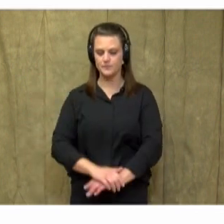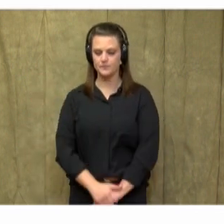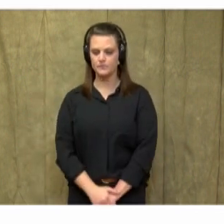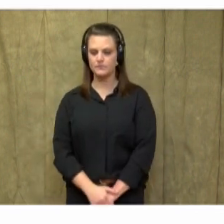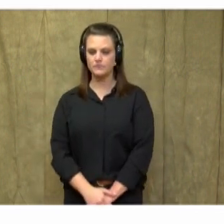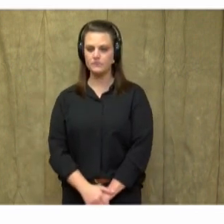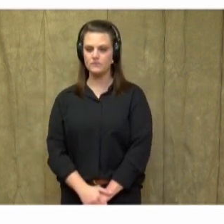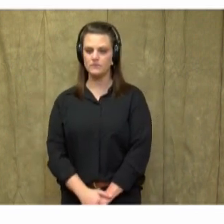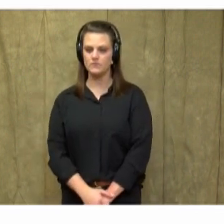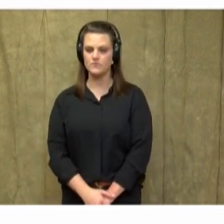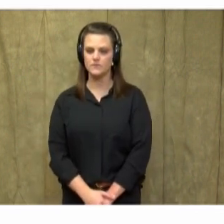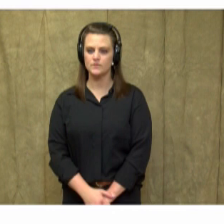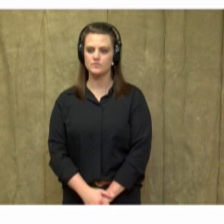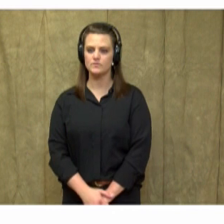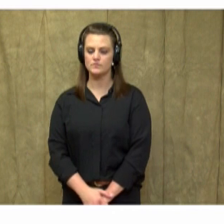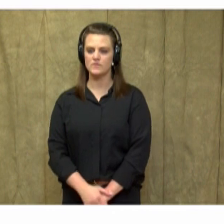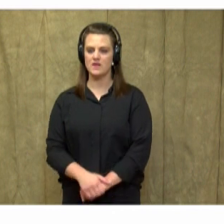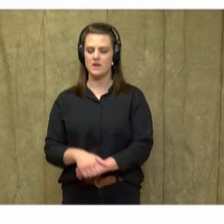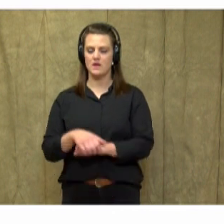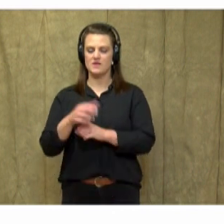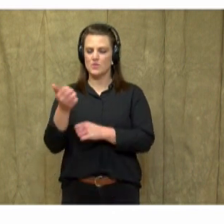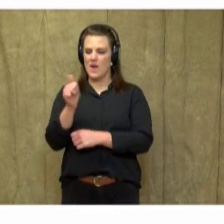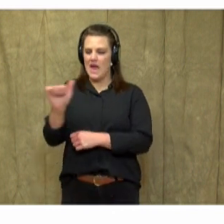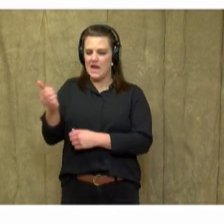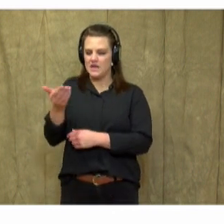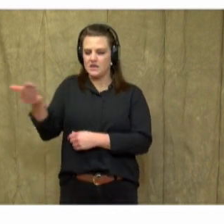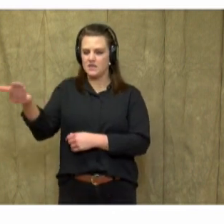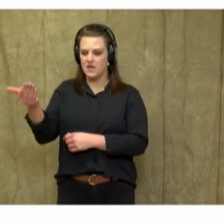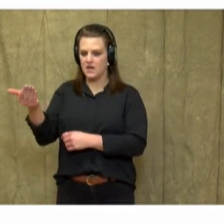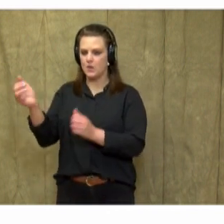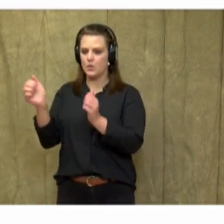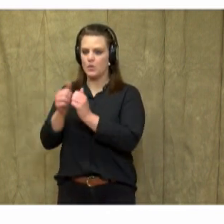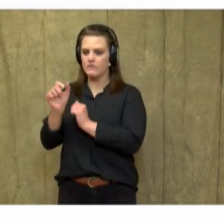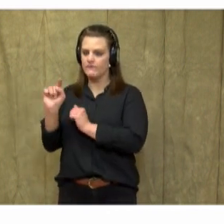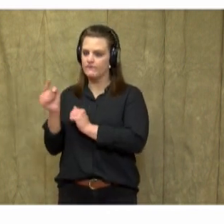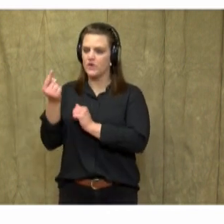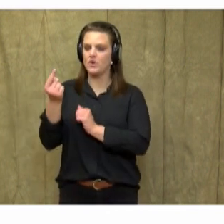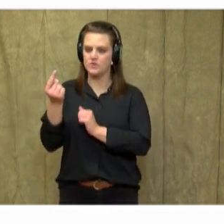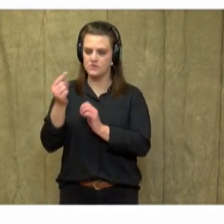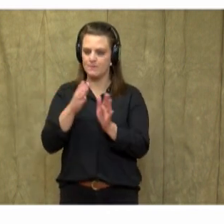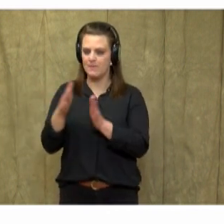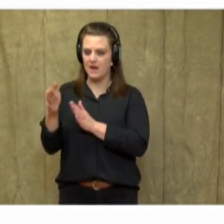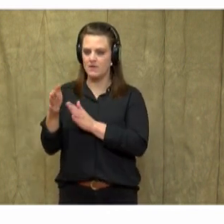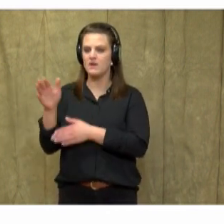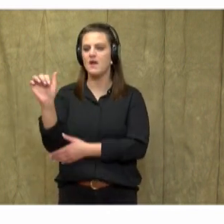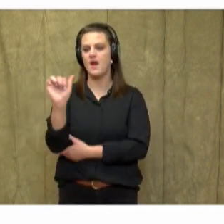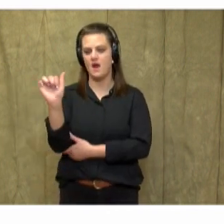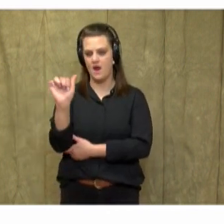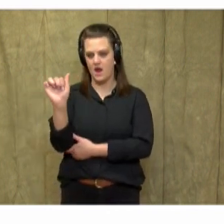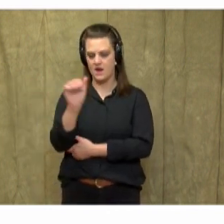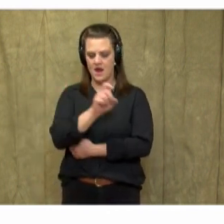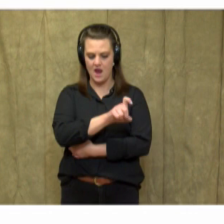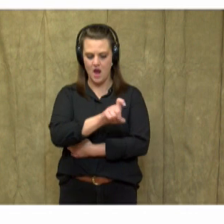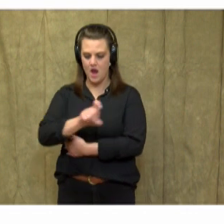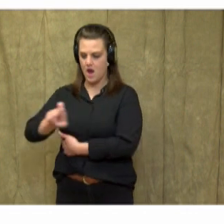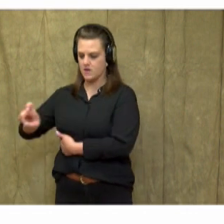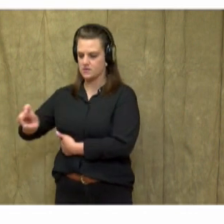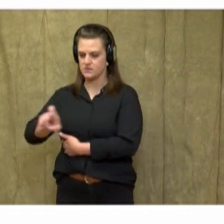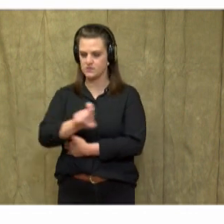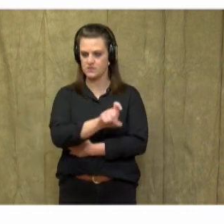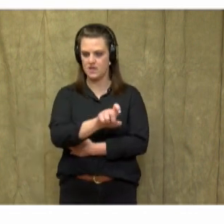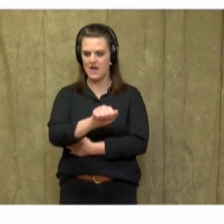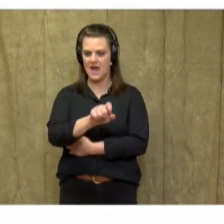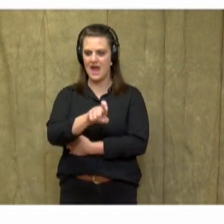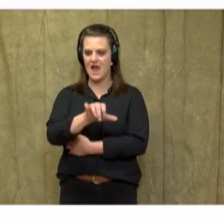Okay, that's my A, because anything that I have in my first pattern, pattern A, is going to be along the x-axis because x